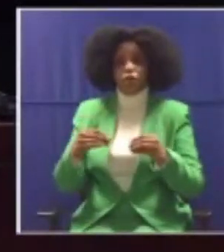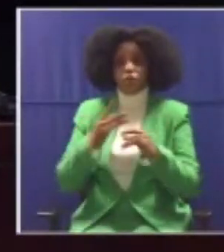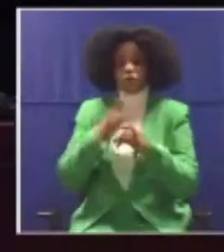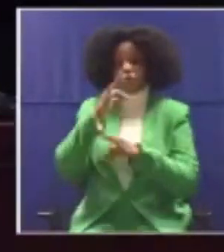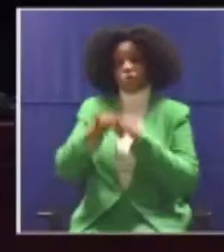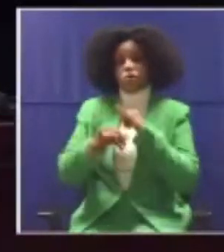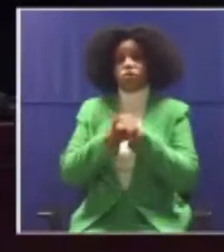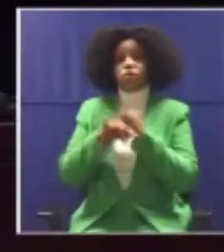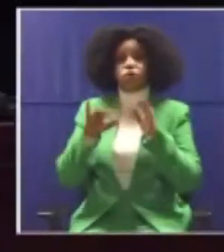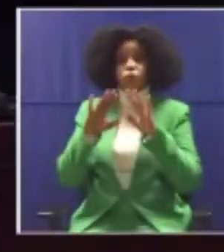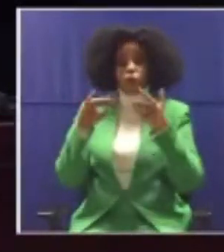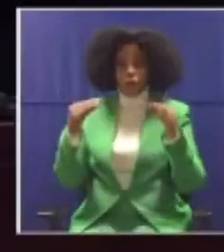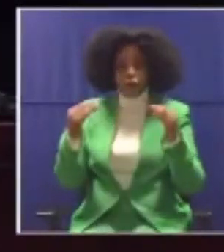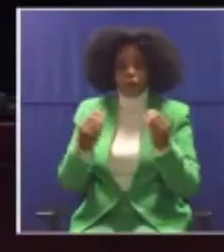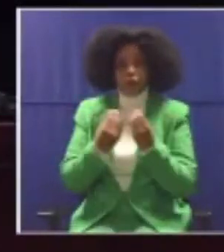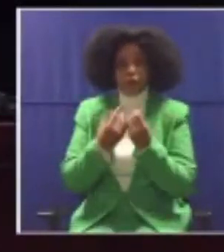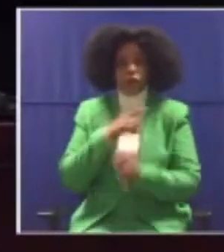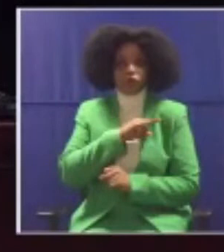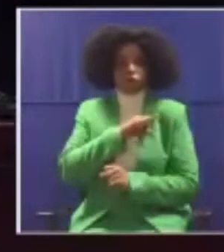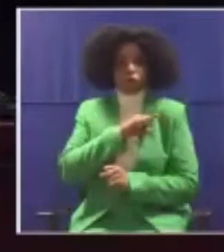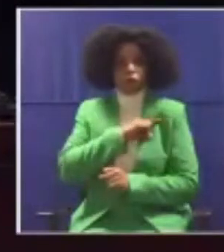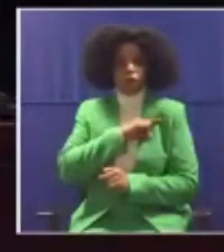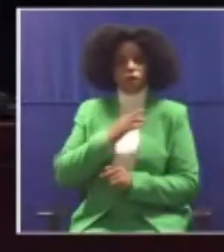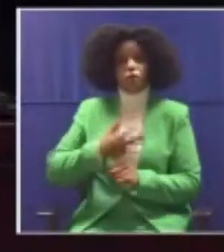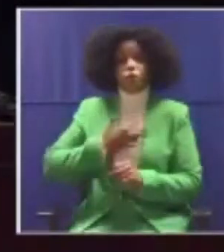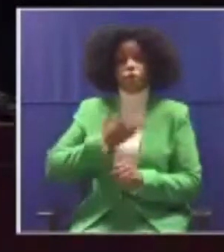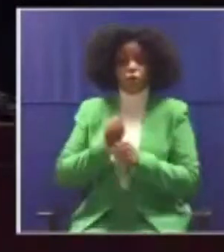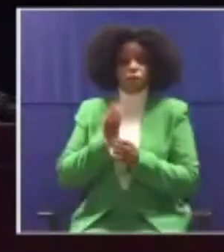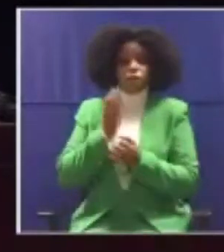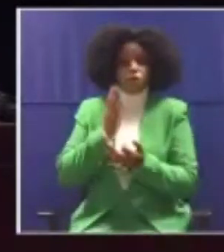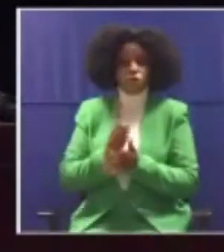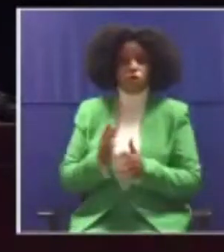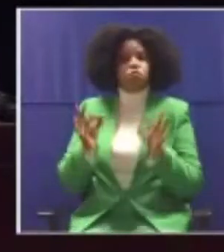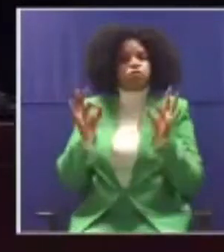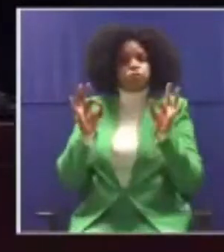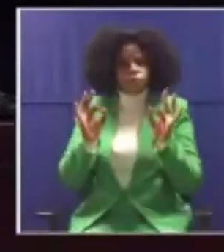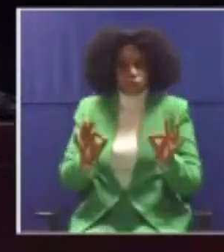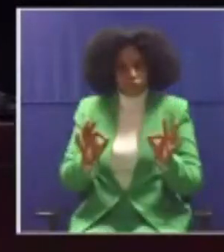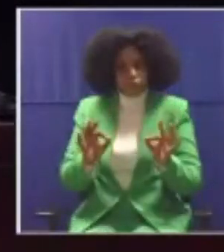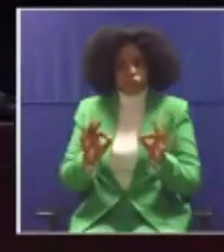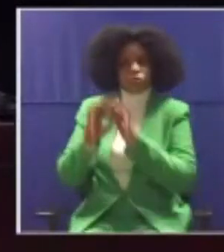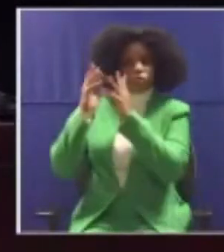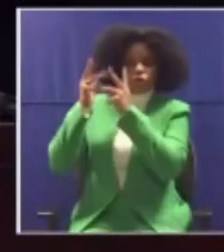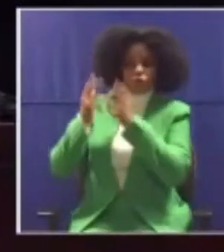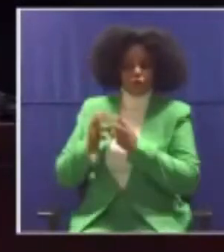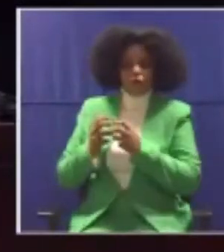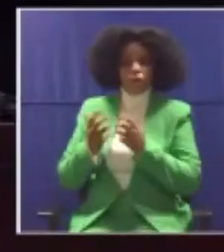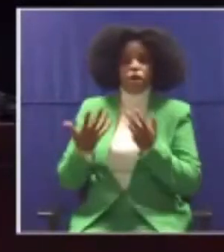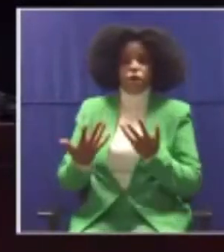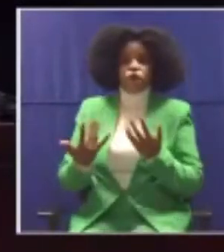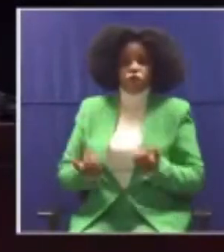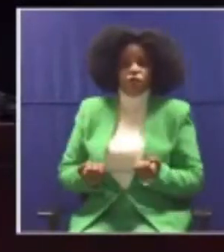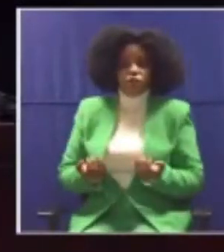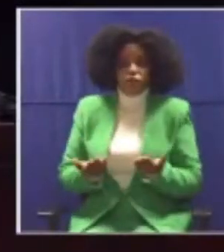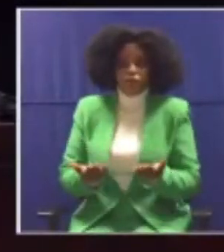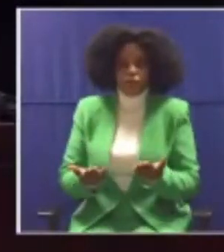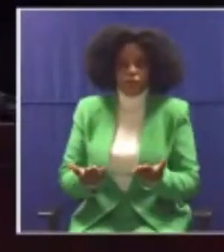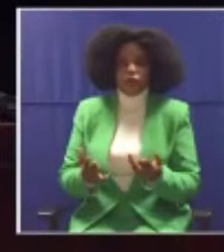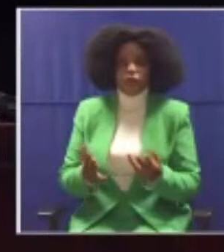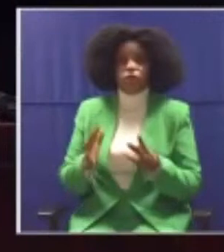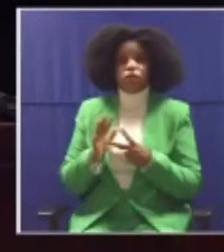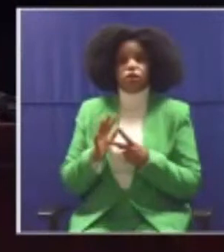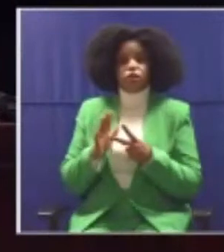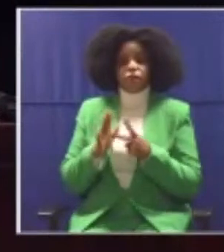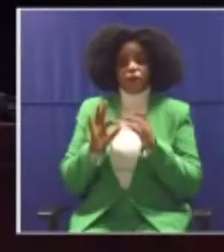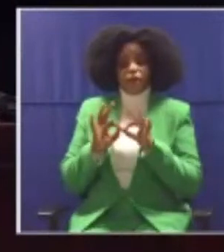ensure proper coordination of services to families, share best practices